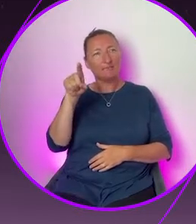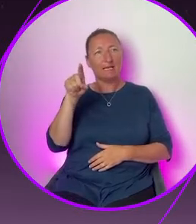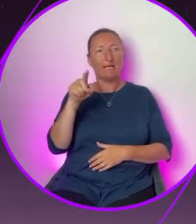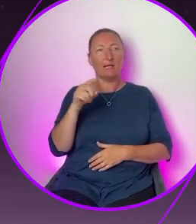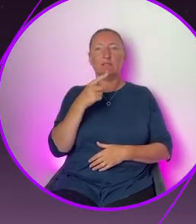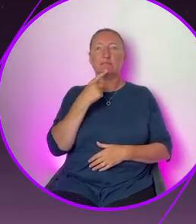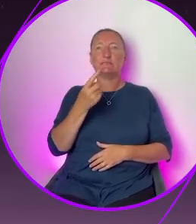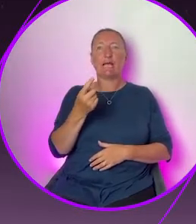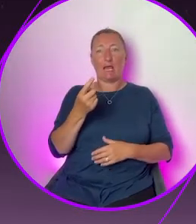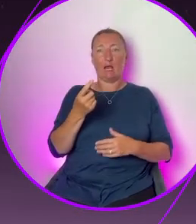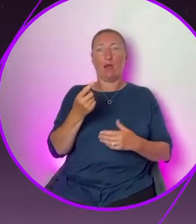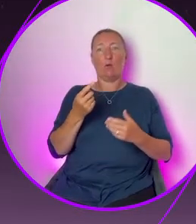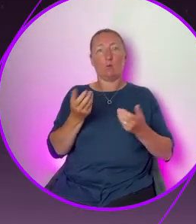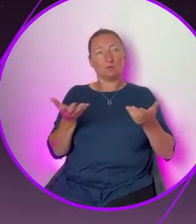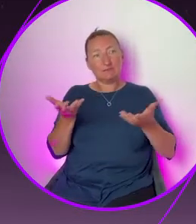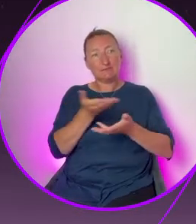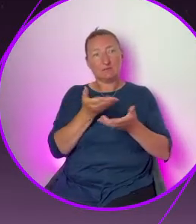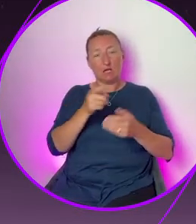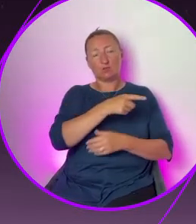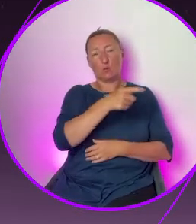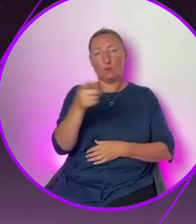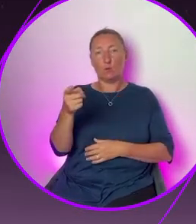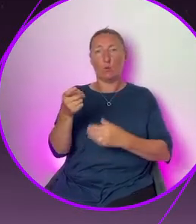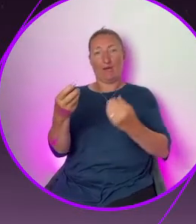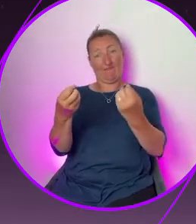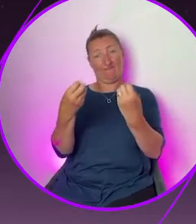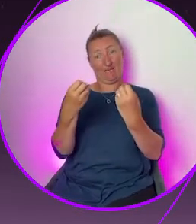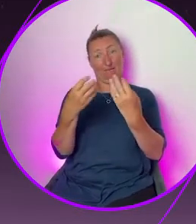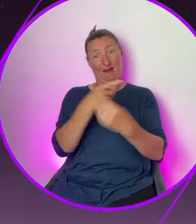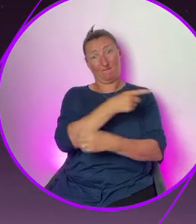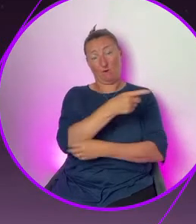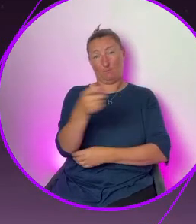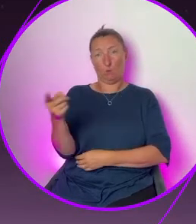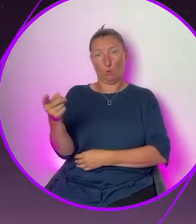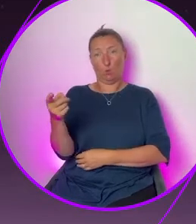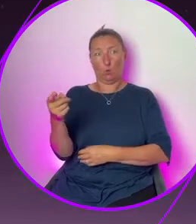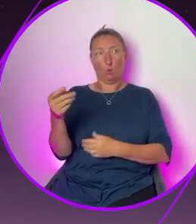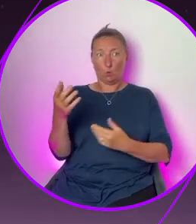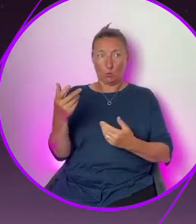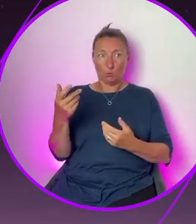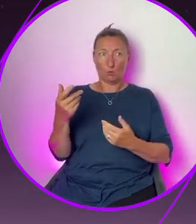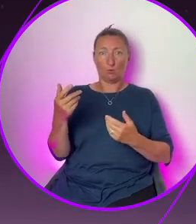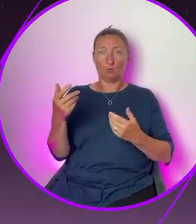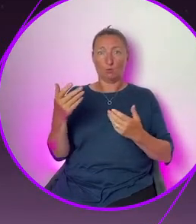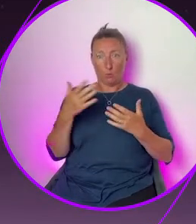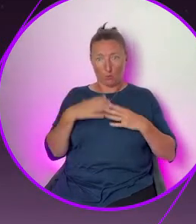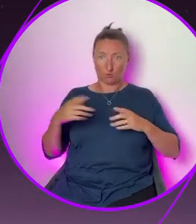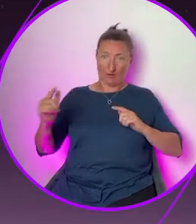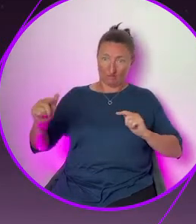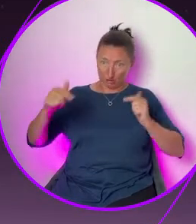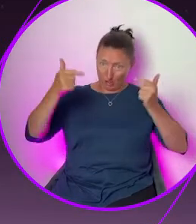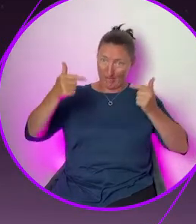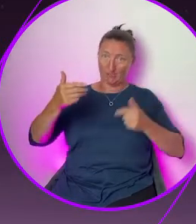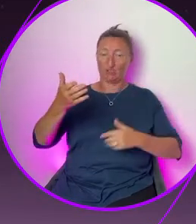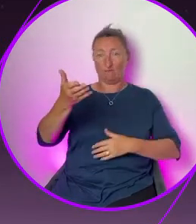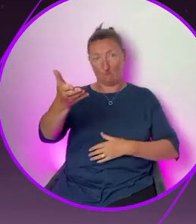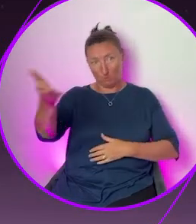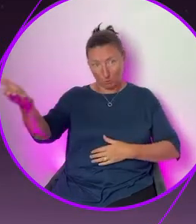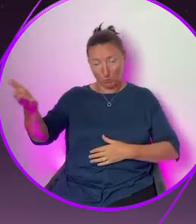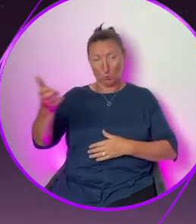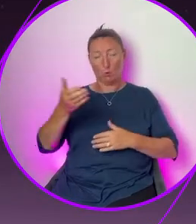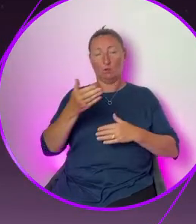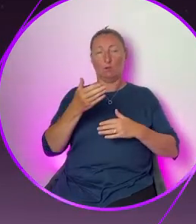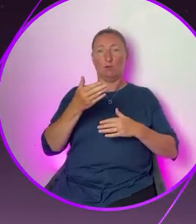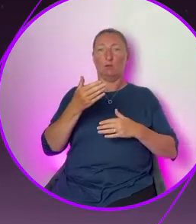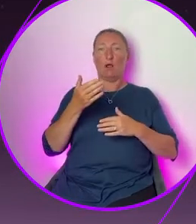we want to get feedback on, be challenged on, etc. So we're very much looking forward to that in the next year, and that will be part